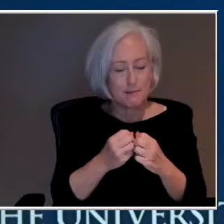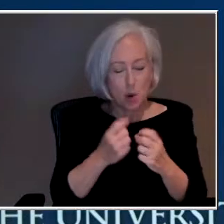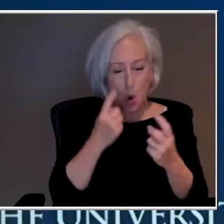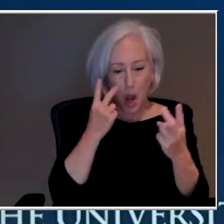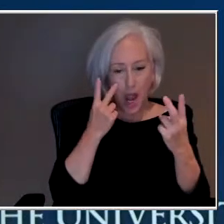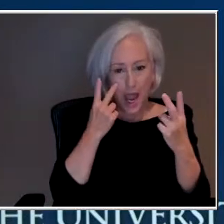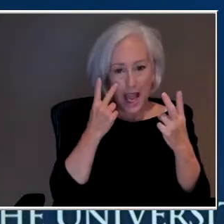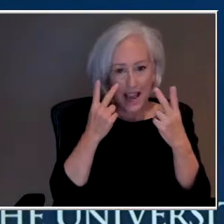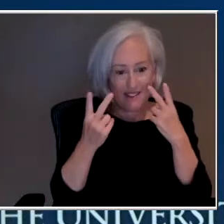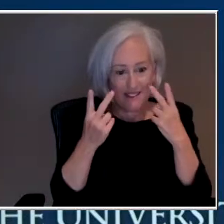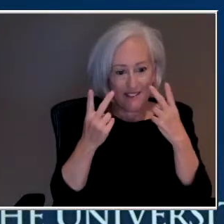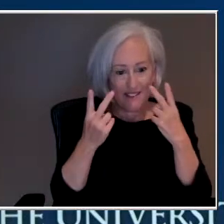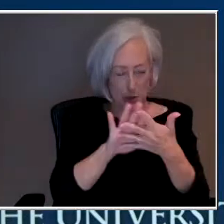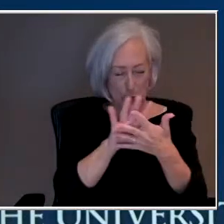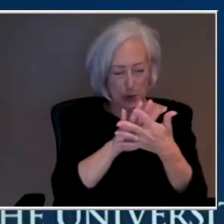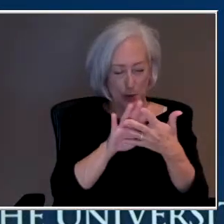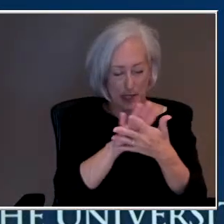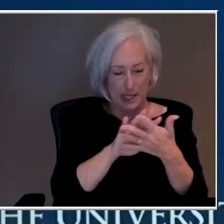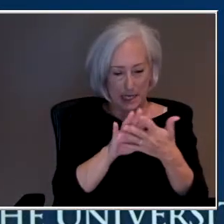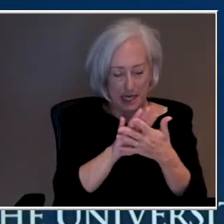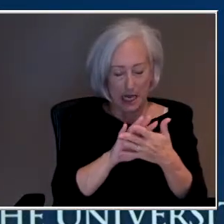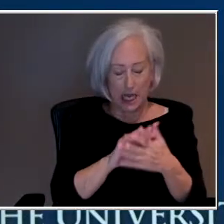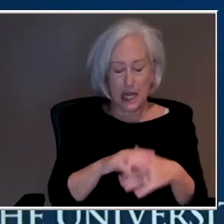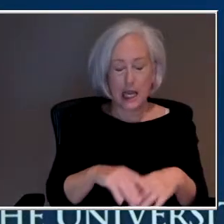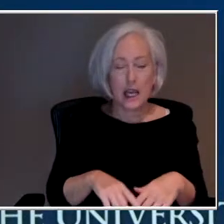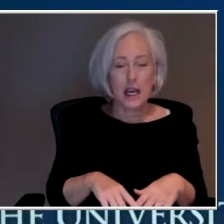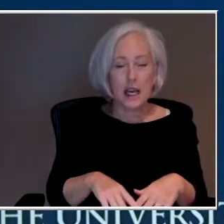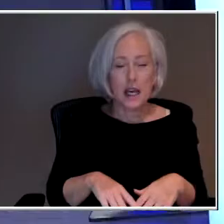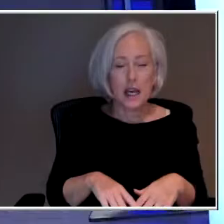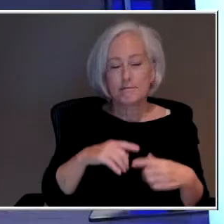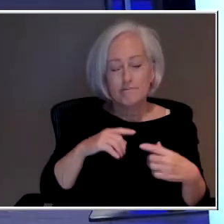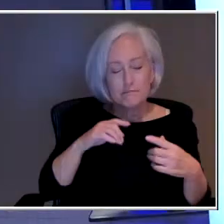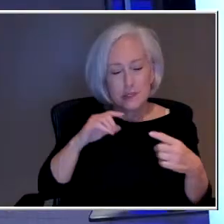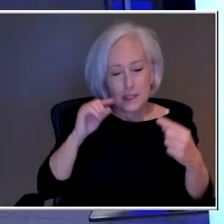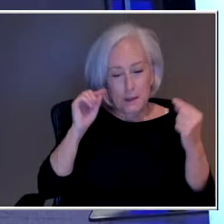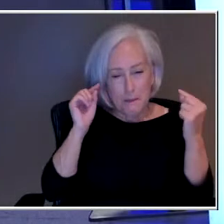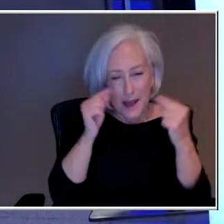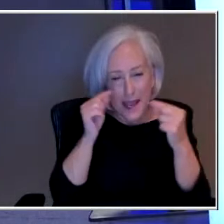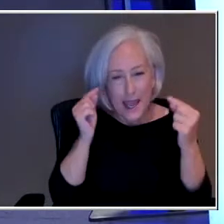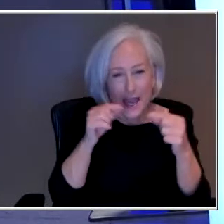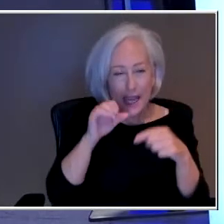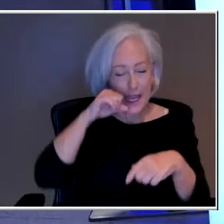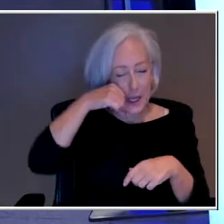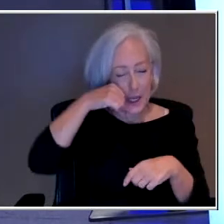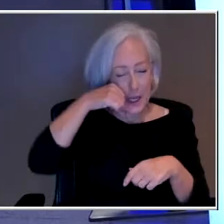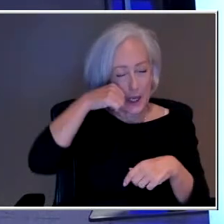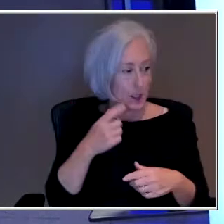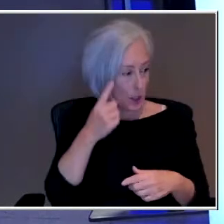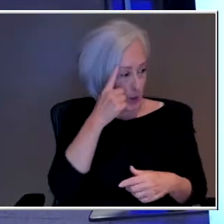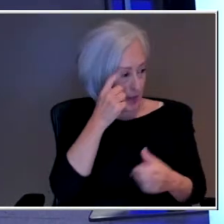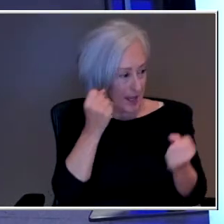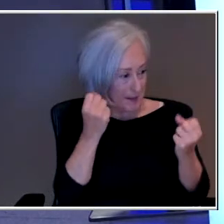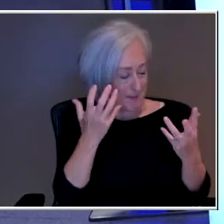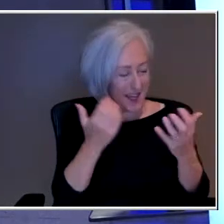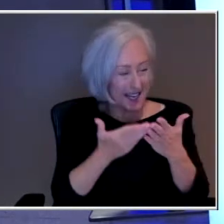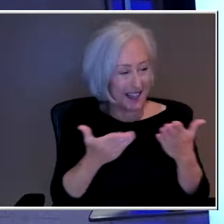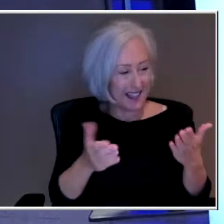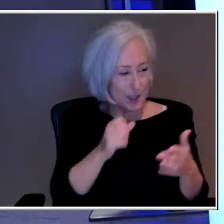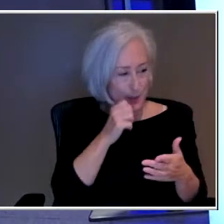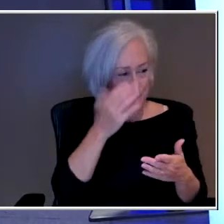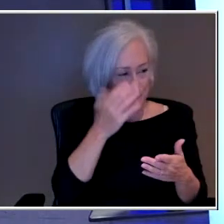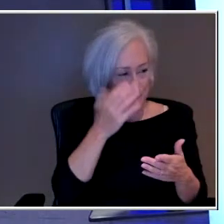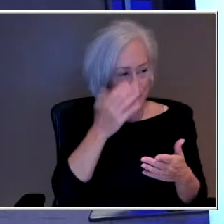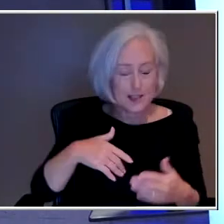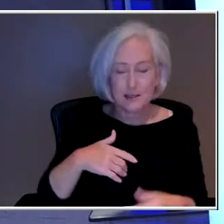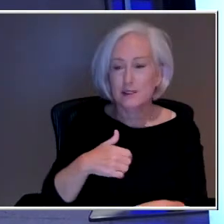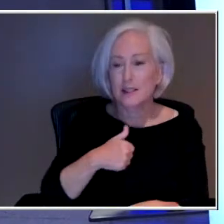more because they're spending so much time on the screens. Is there a lot of things we just don't know yet? Probably. My son likes to